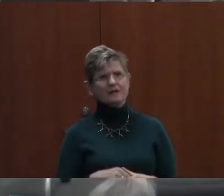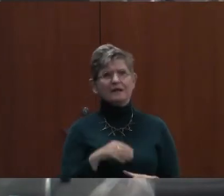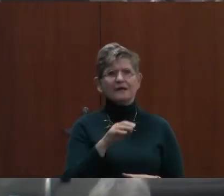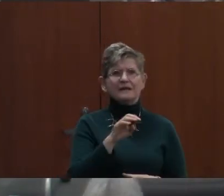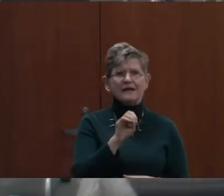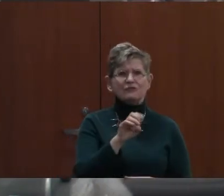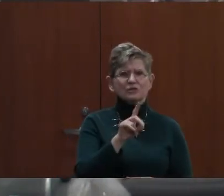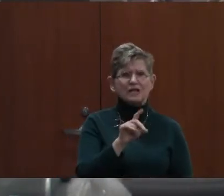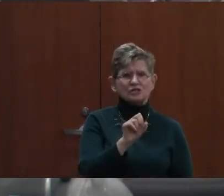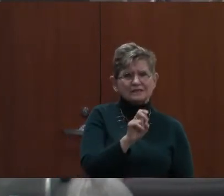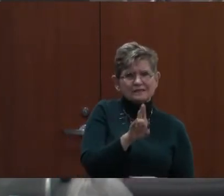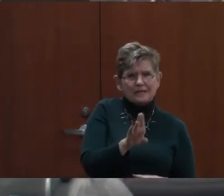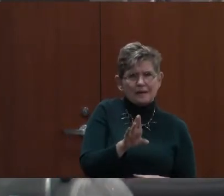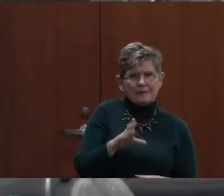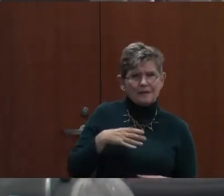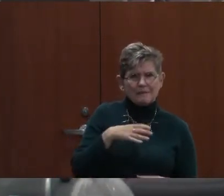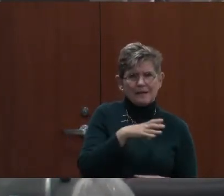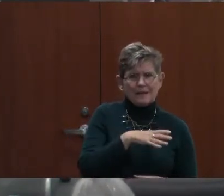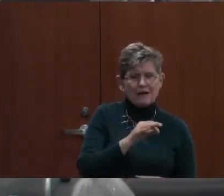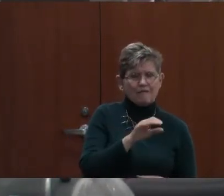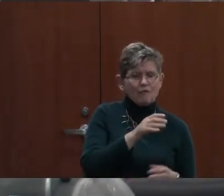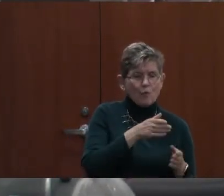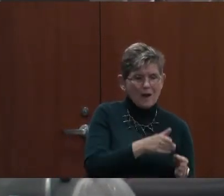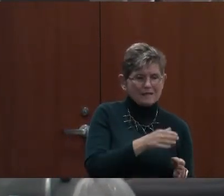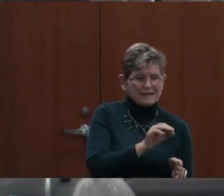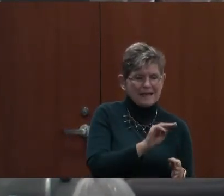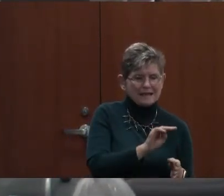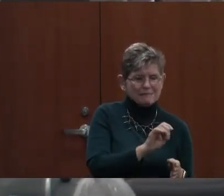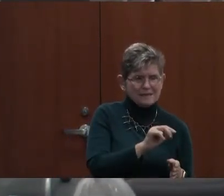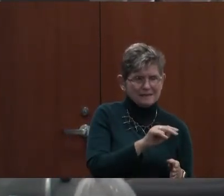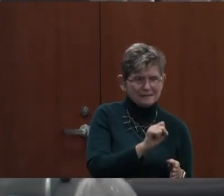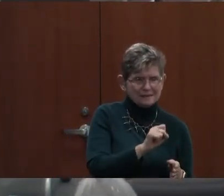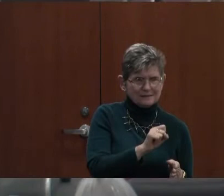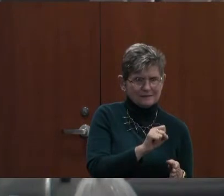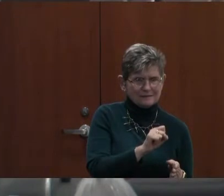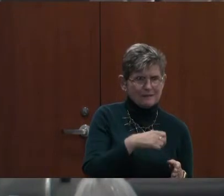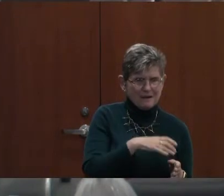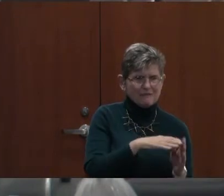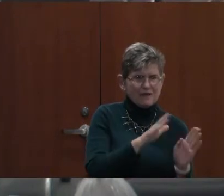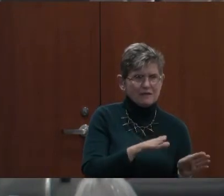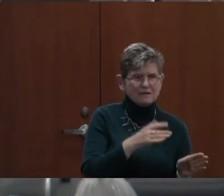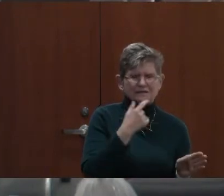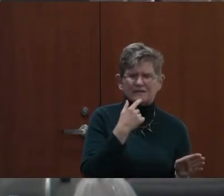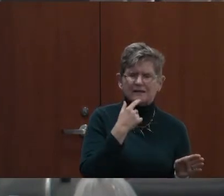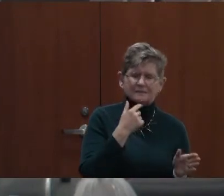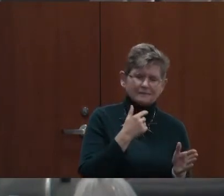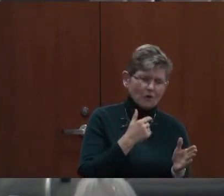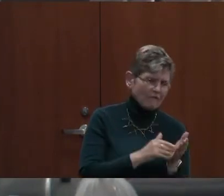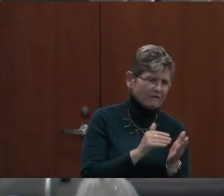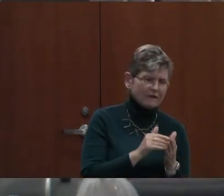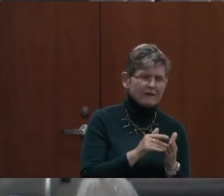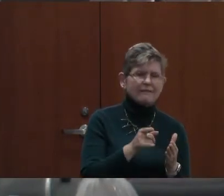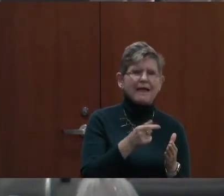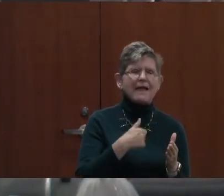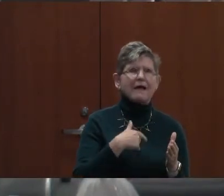Education Subcommittee of the Ways and Means Committee of the House has said numerous times that they have the most bills